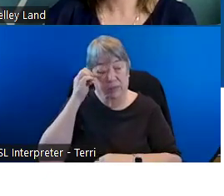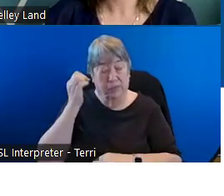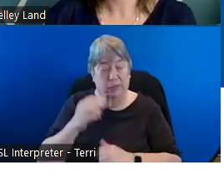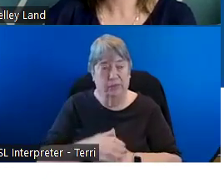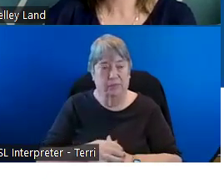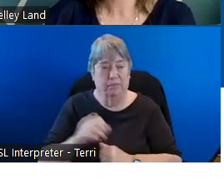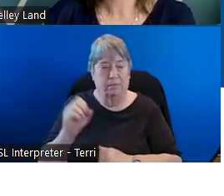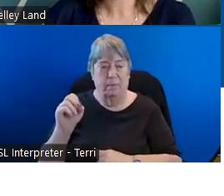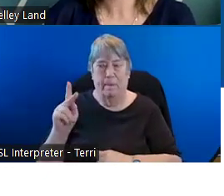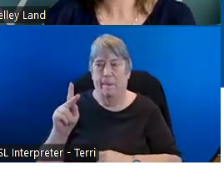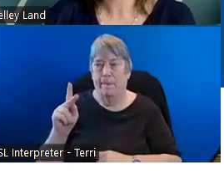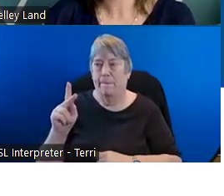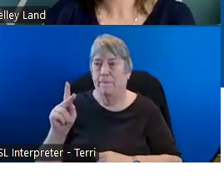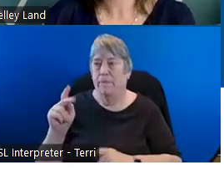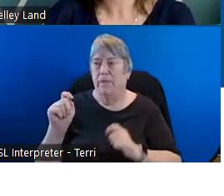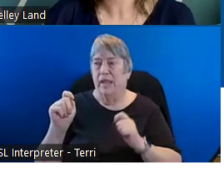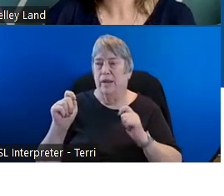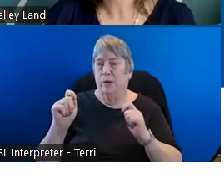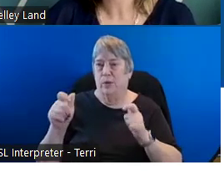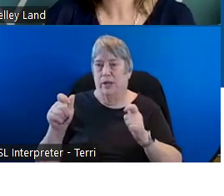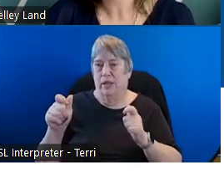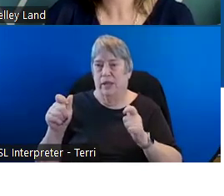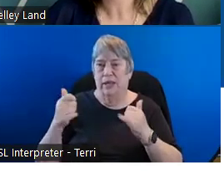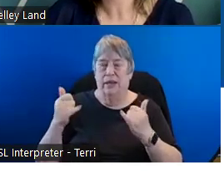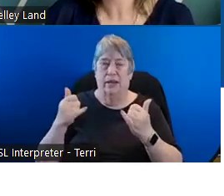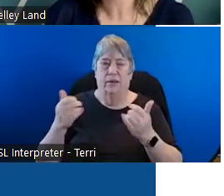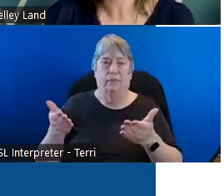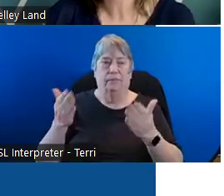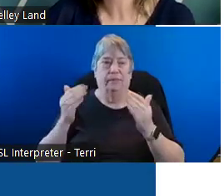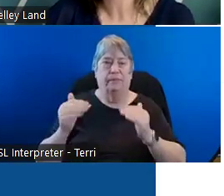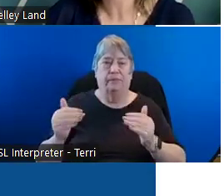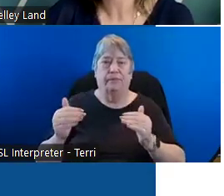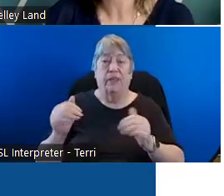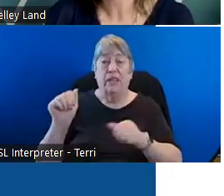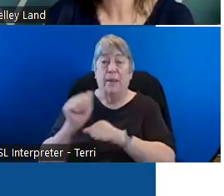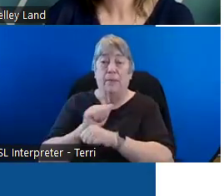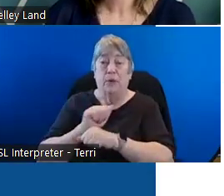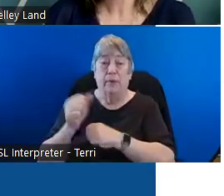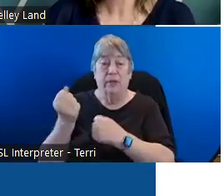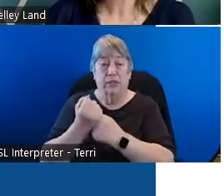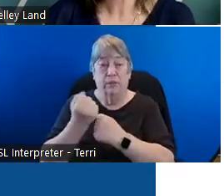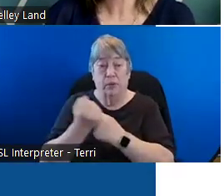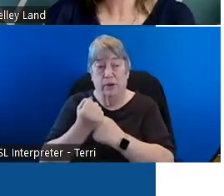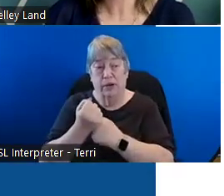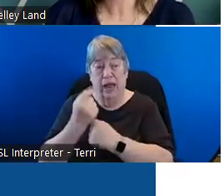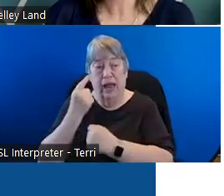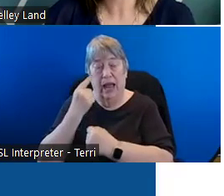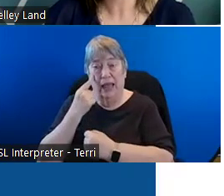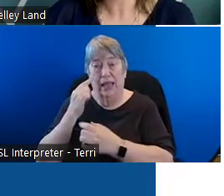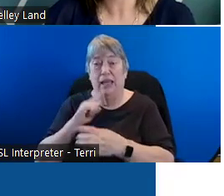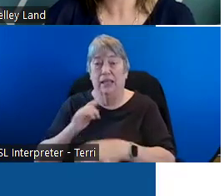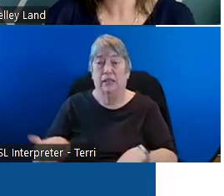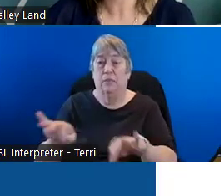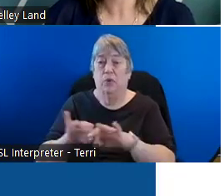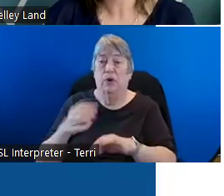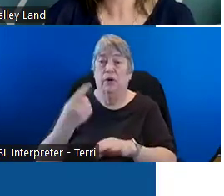All right, and quickly just going into our next segment, which is employment supports. I think it is important for people to